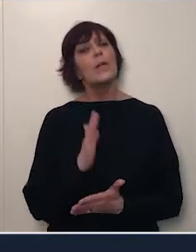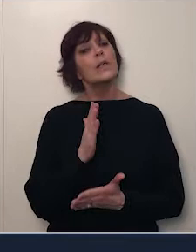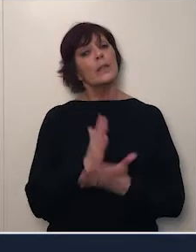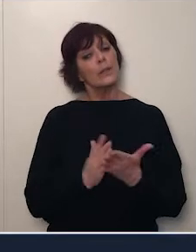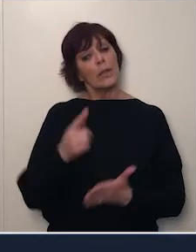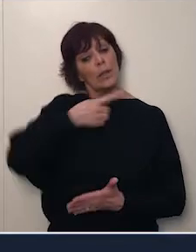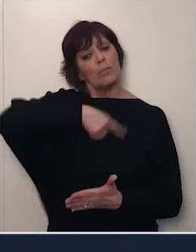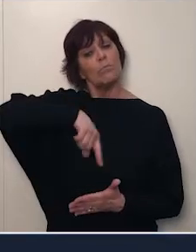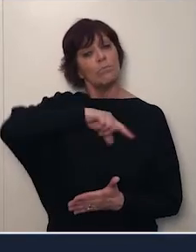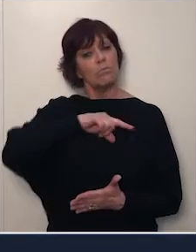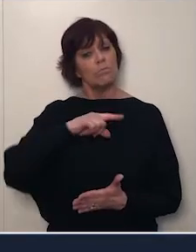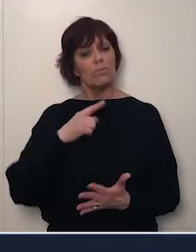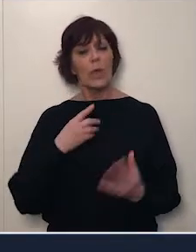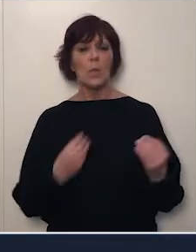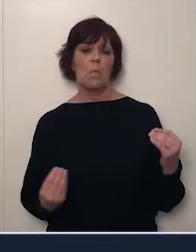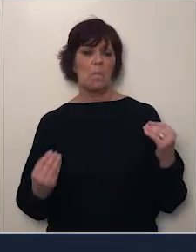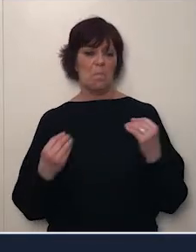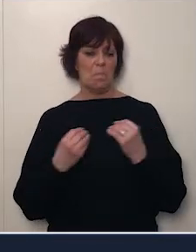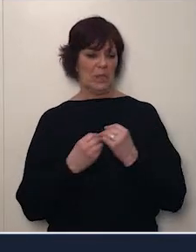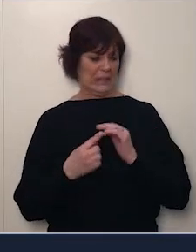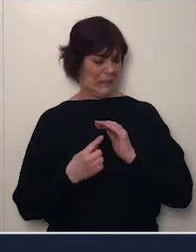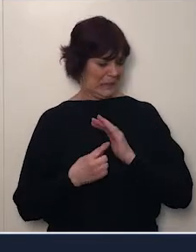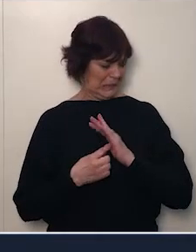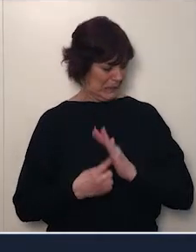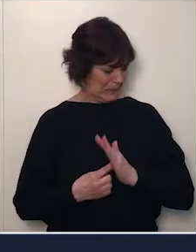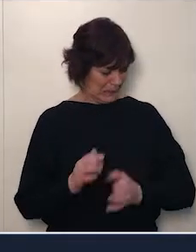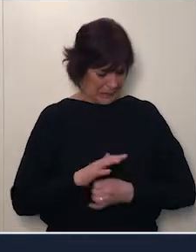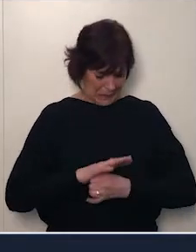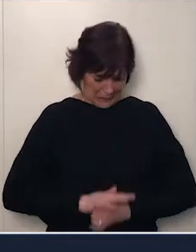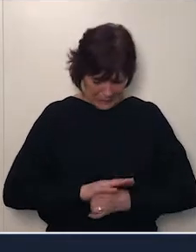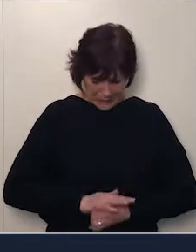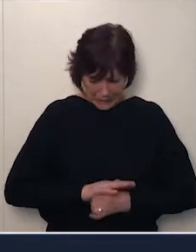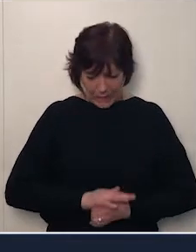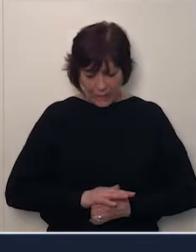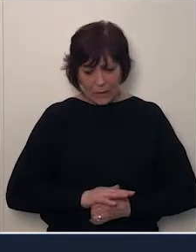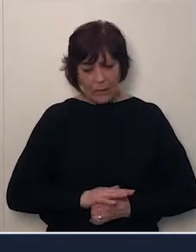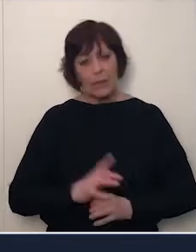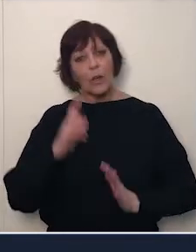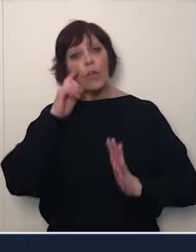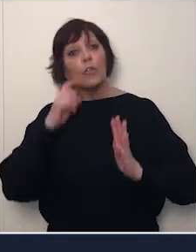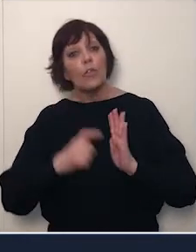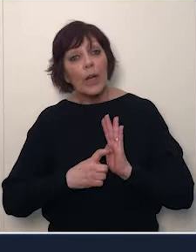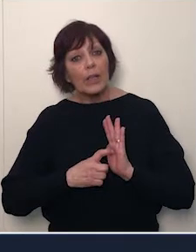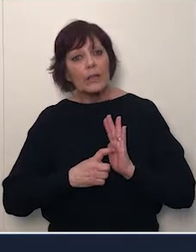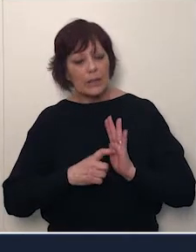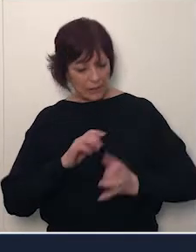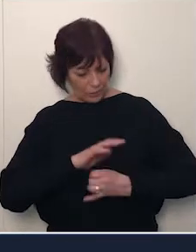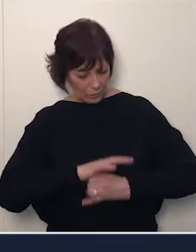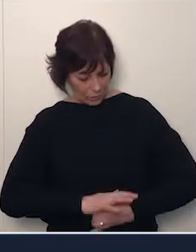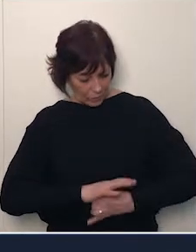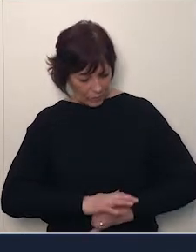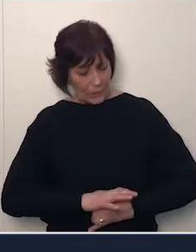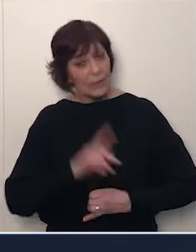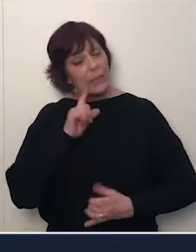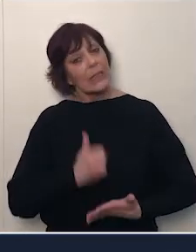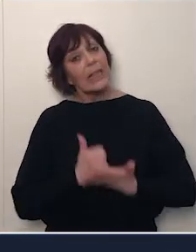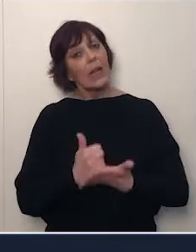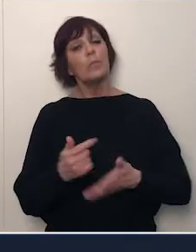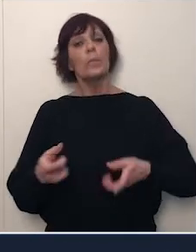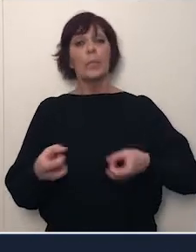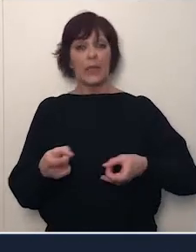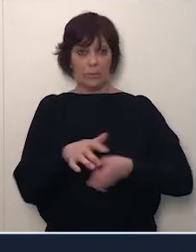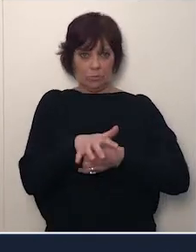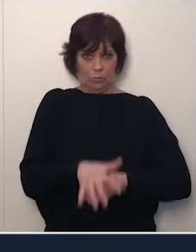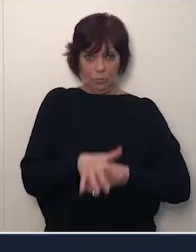us. Some of us are experiencing more symptoms of stress. Being able to recognize common